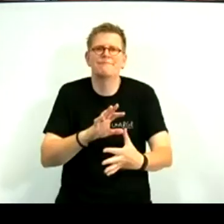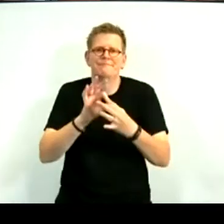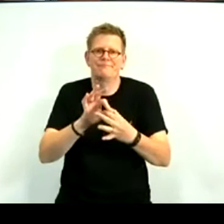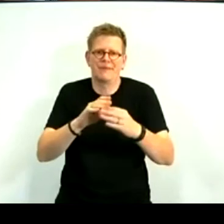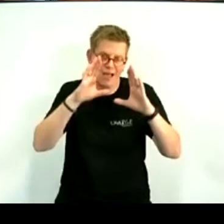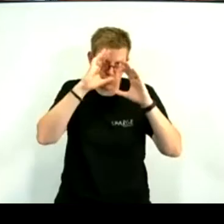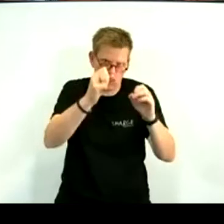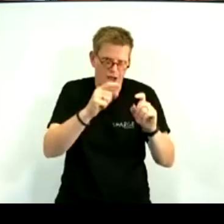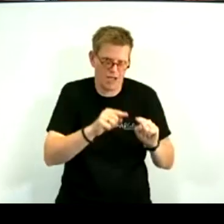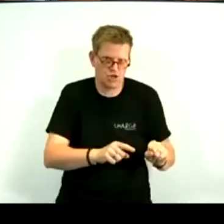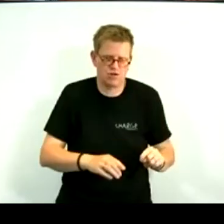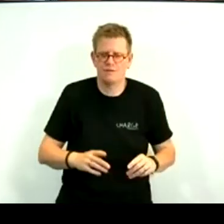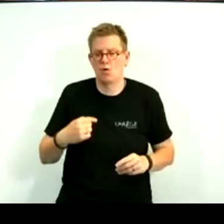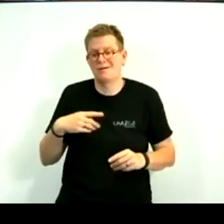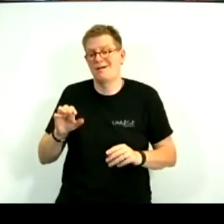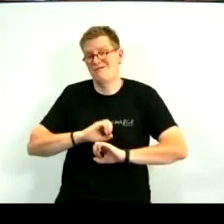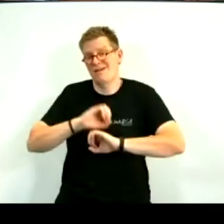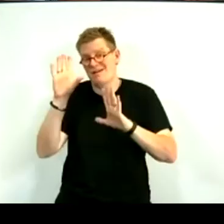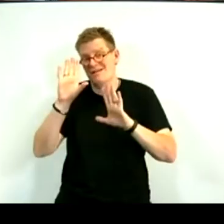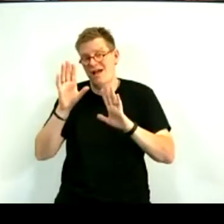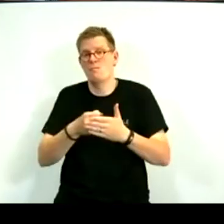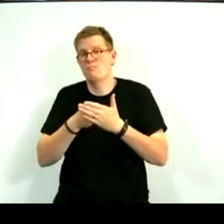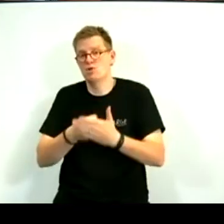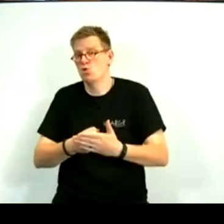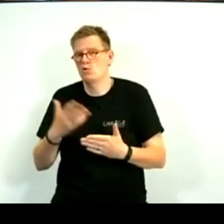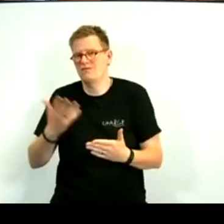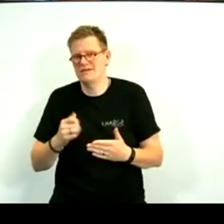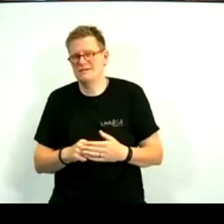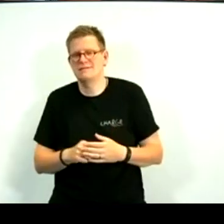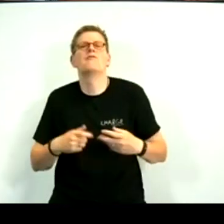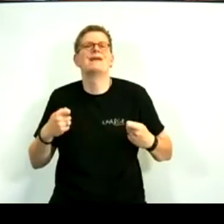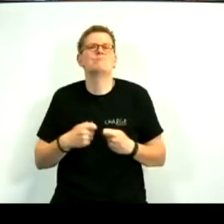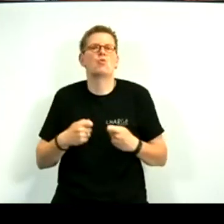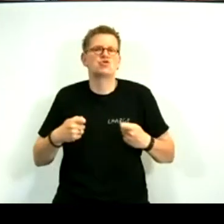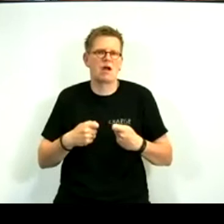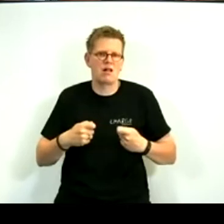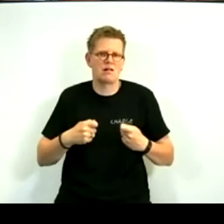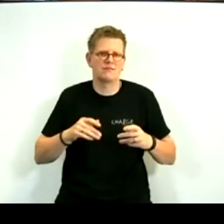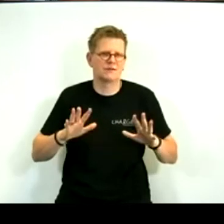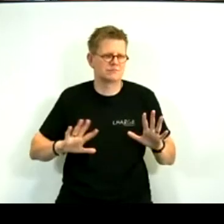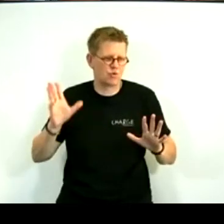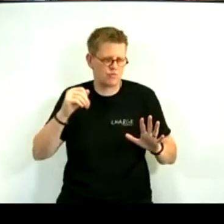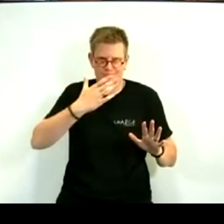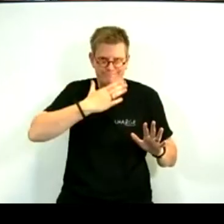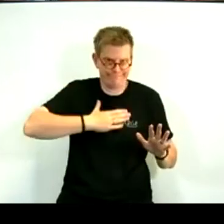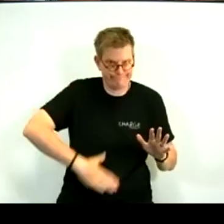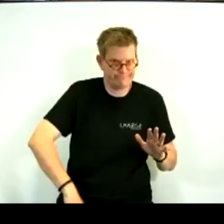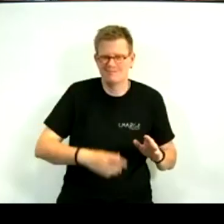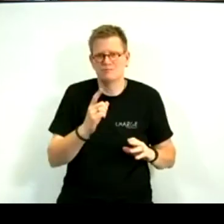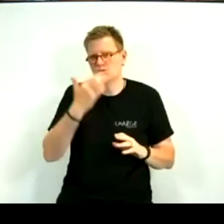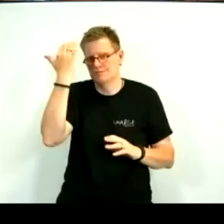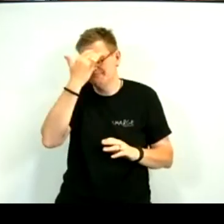to think about muscle tone through the whole body. We need to think about posture, and we need to think